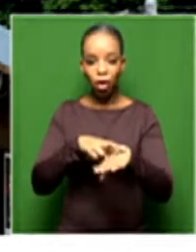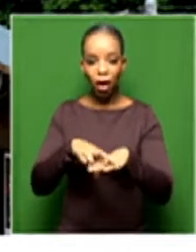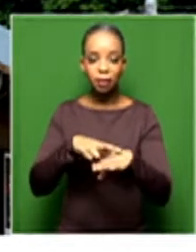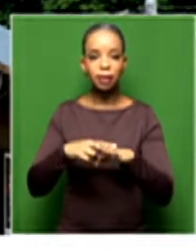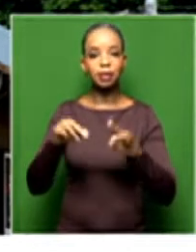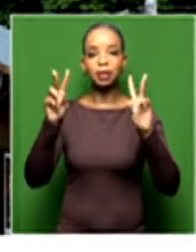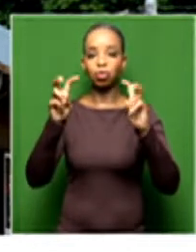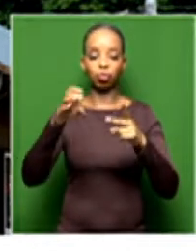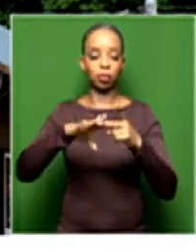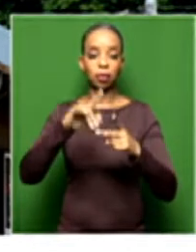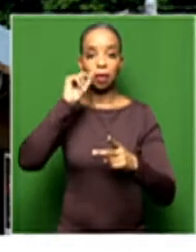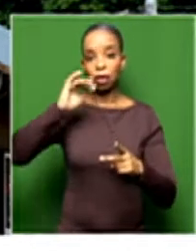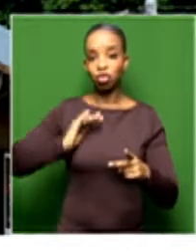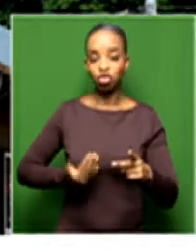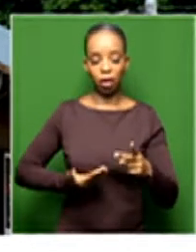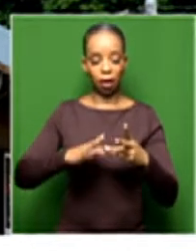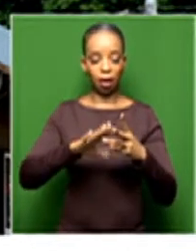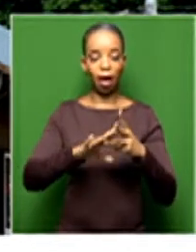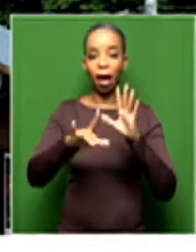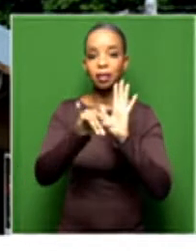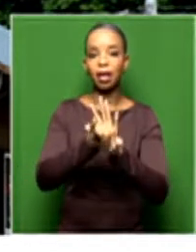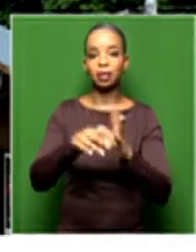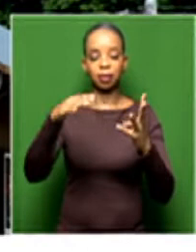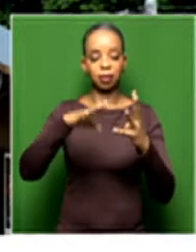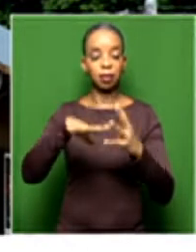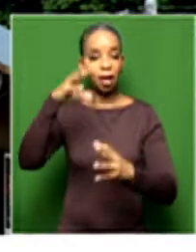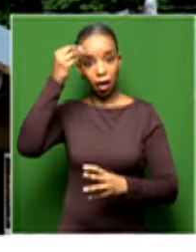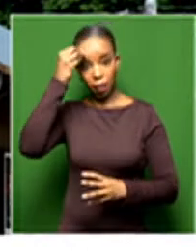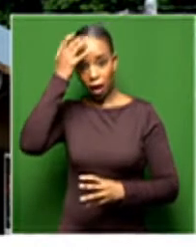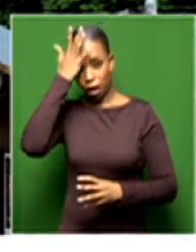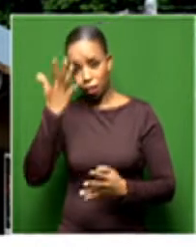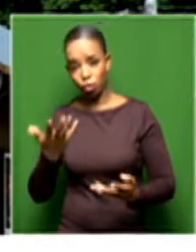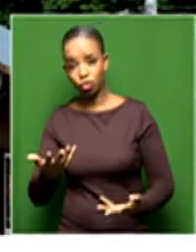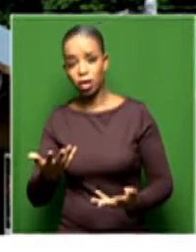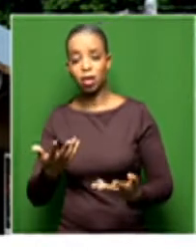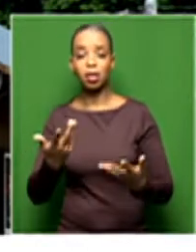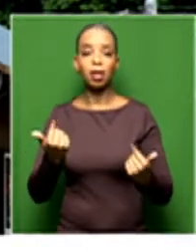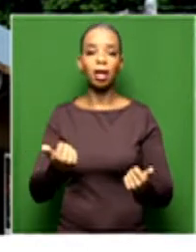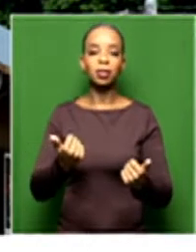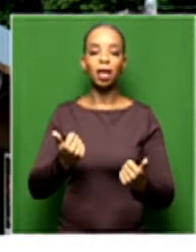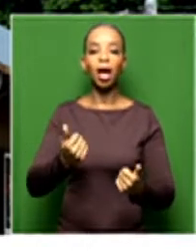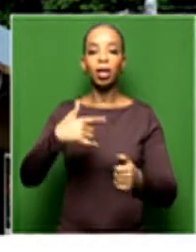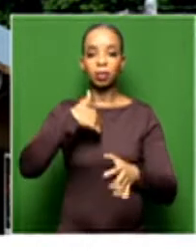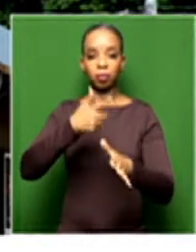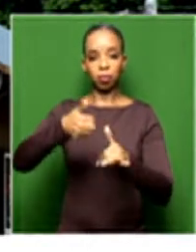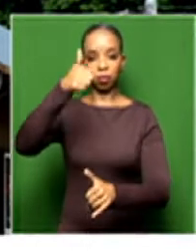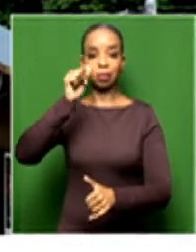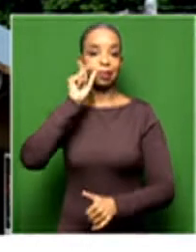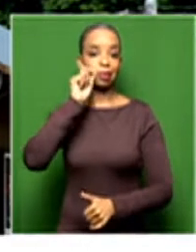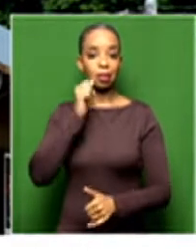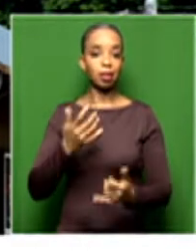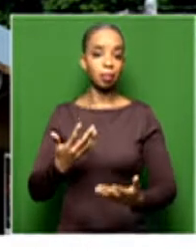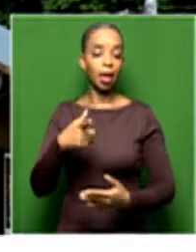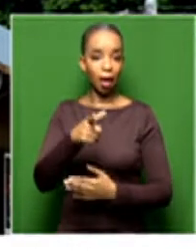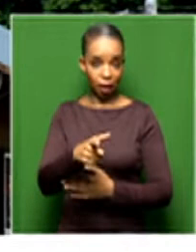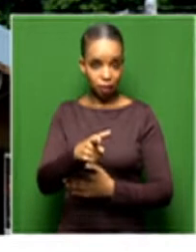like gender, identity, memory, and masculinity. So there's quite a number of bodies of work